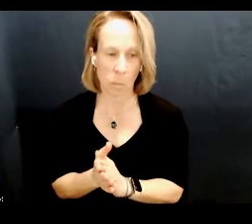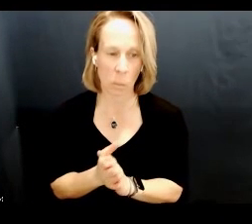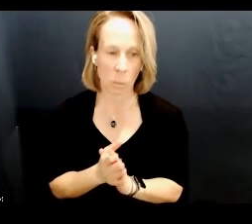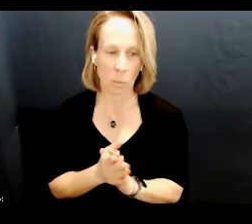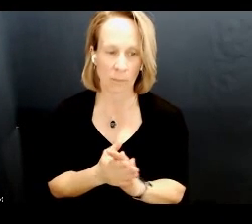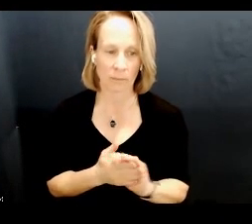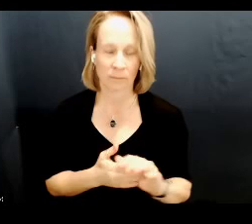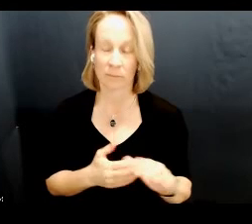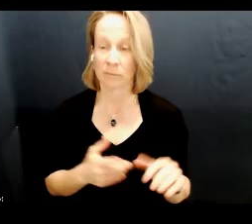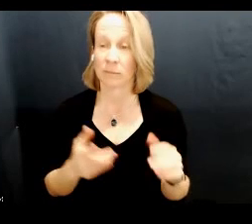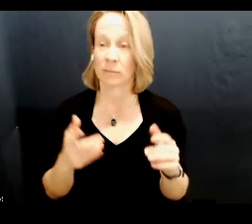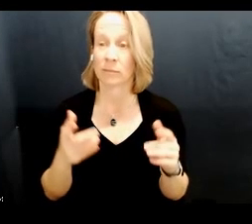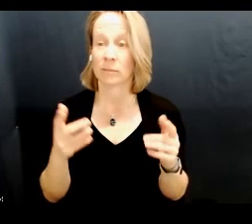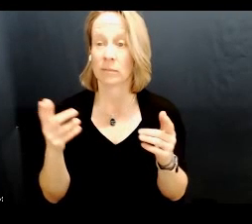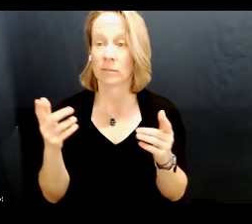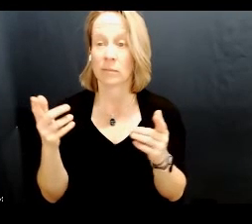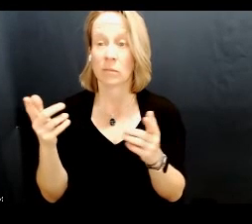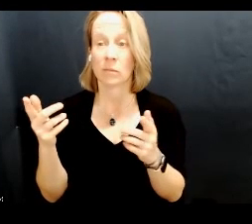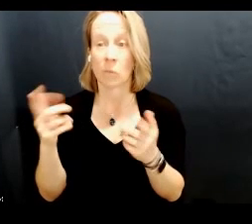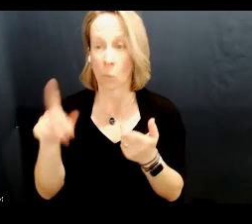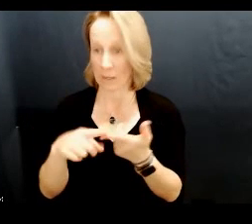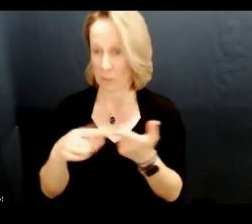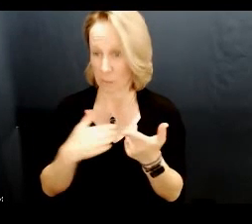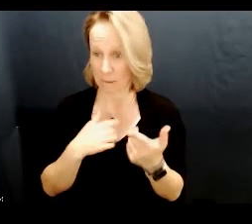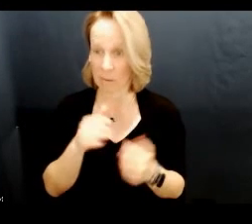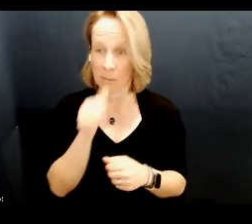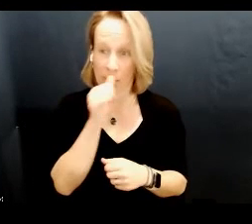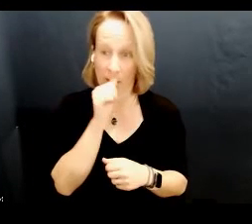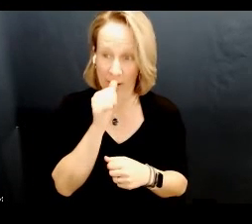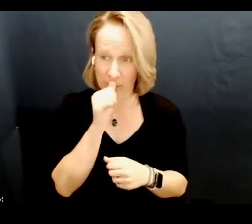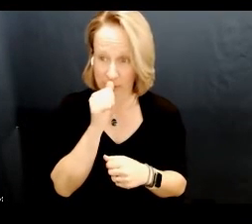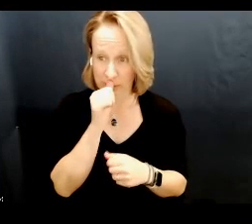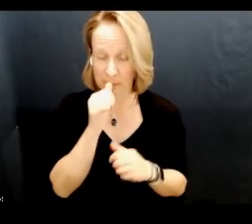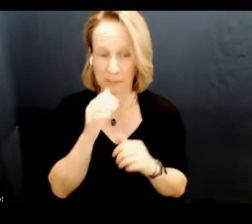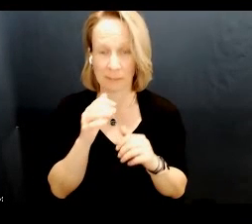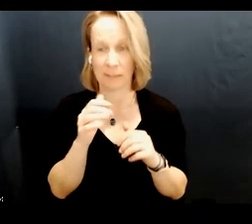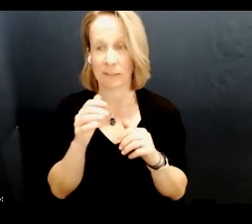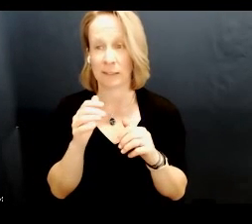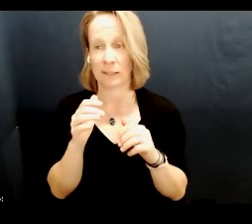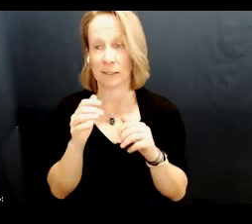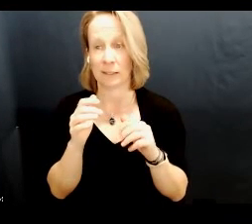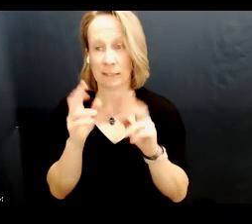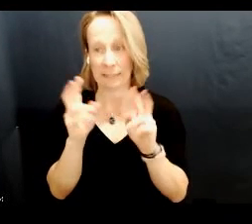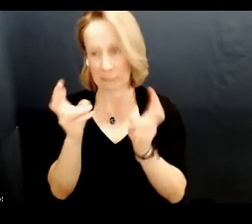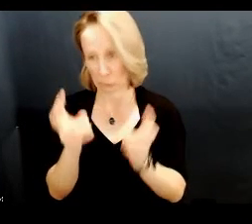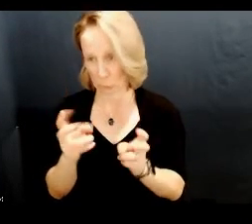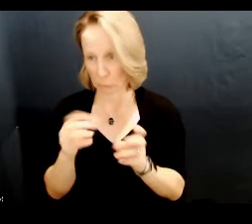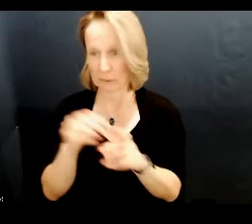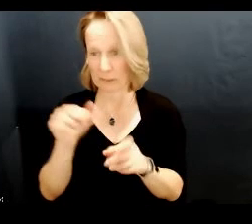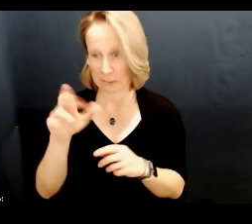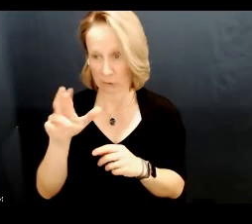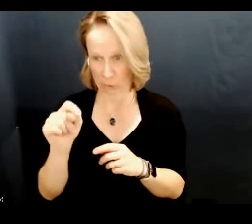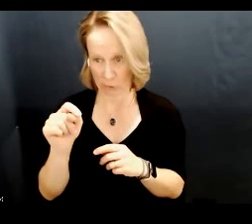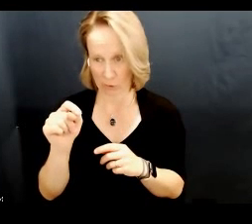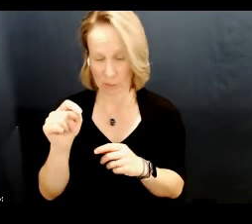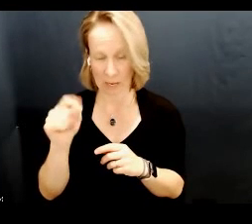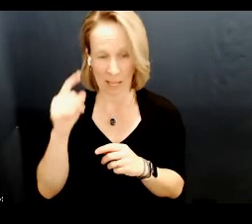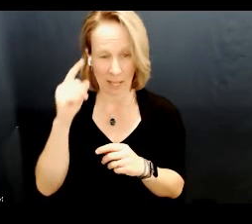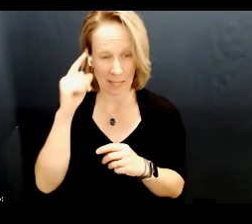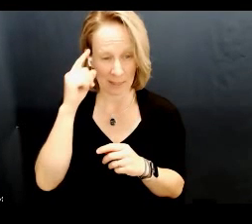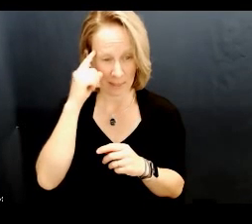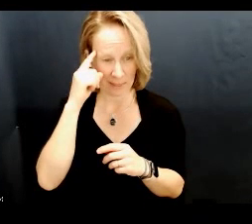When it comes to addressing privacy and confidentiality issues in a SART, I think it's often both